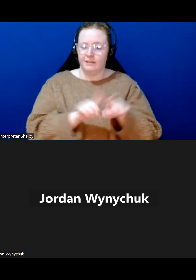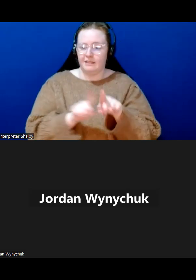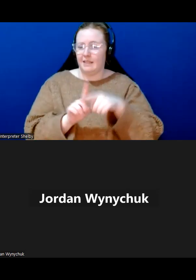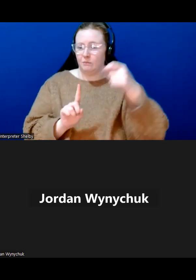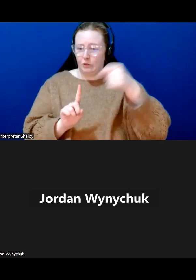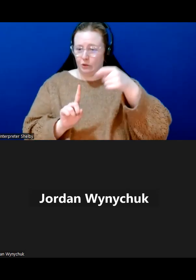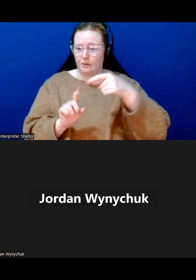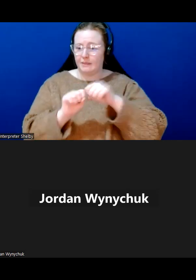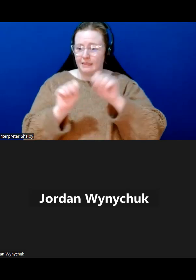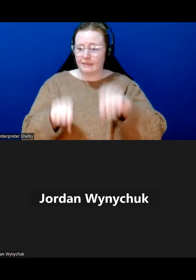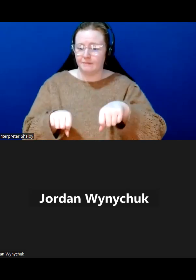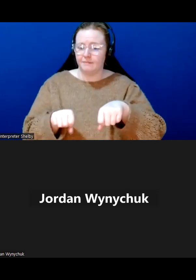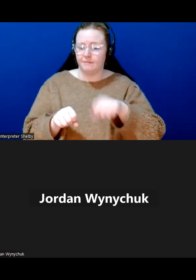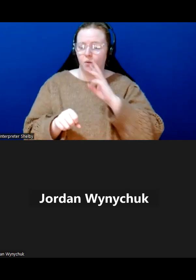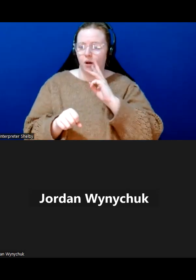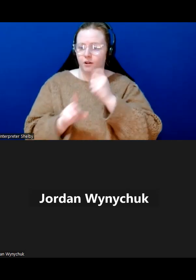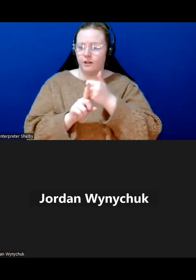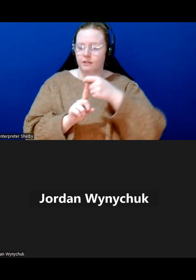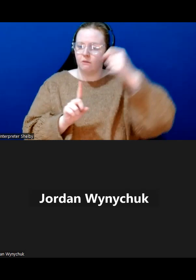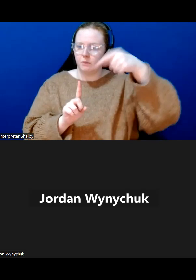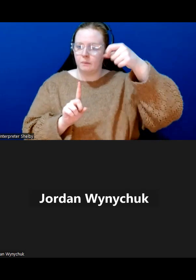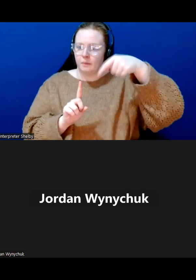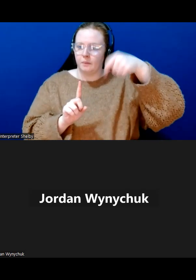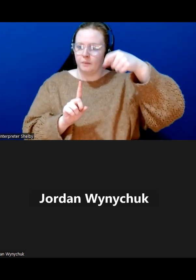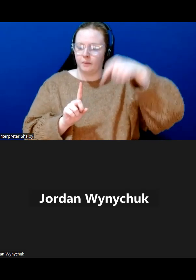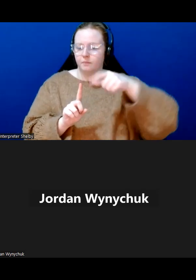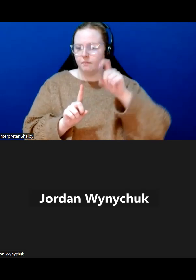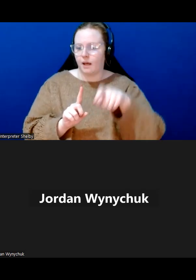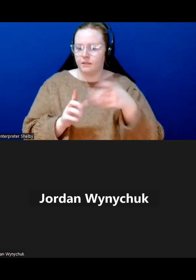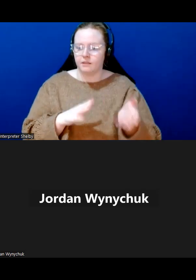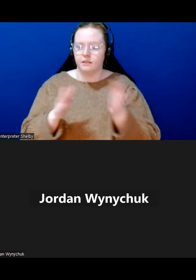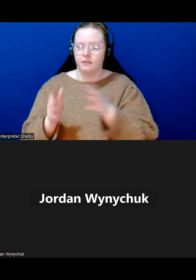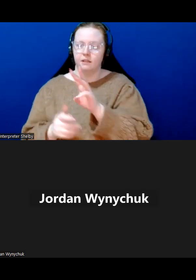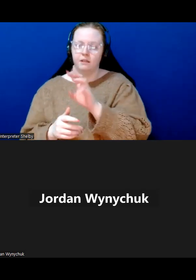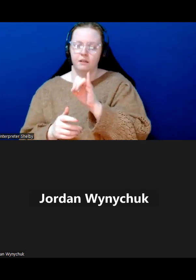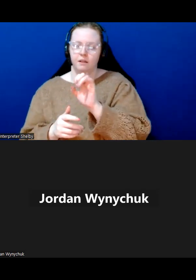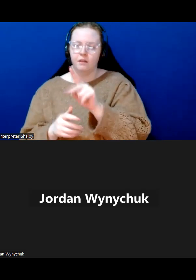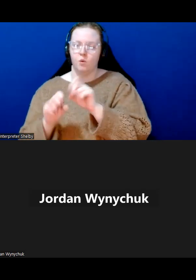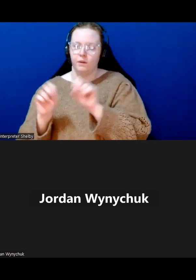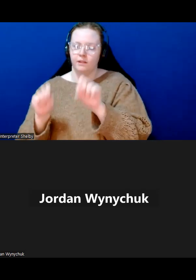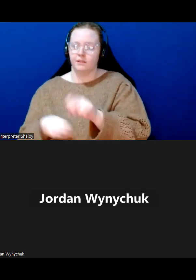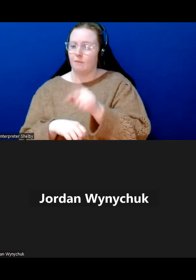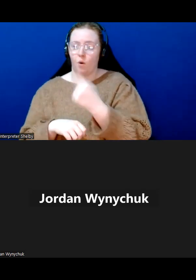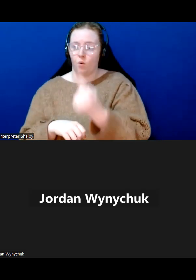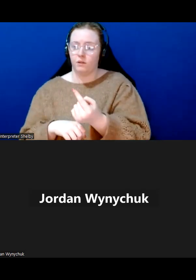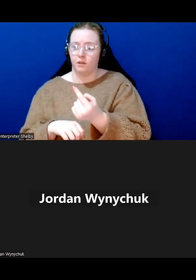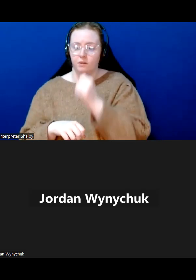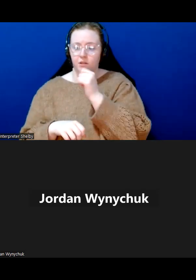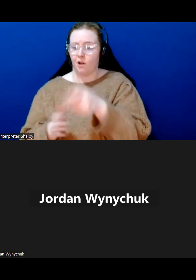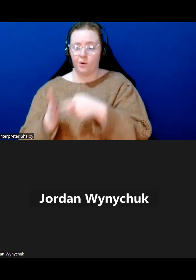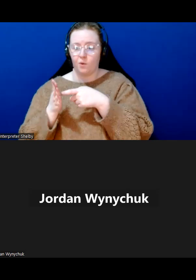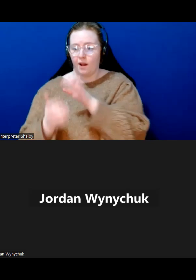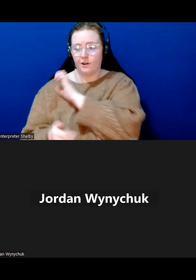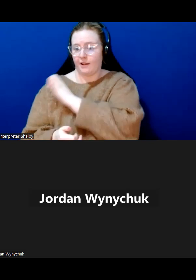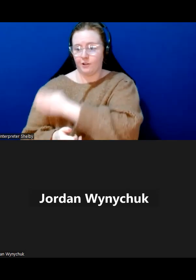to be dripping constantly into the systems. Wicking system is the only one that doesn't require any energy, which